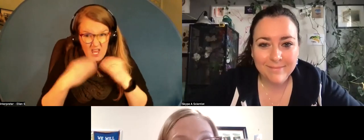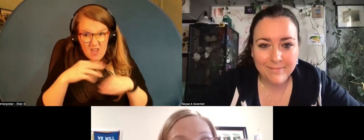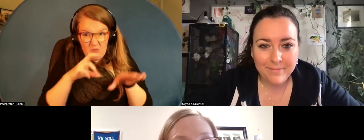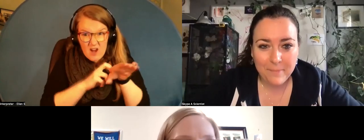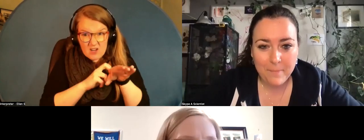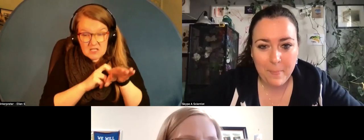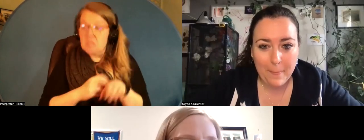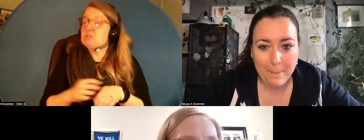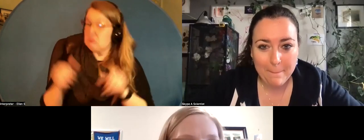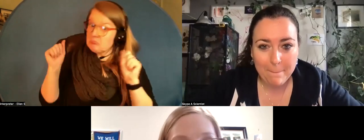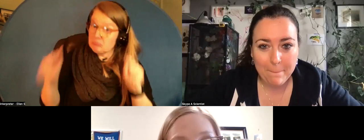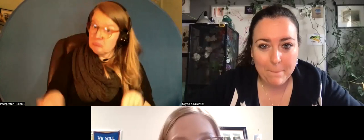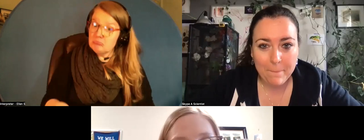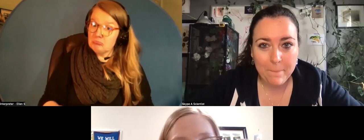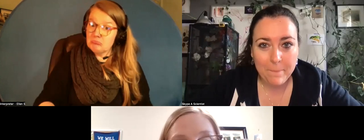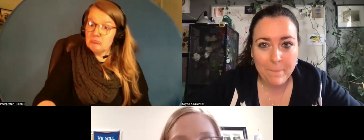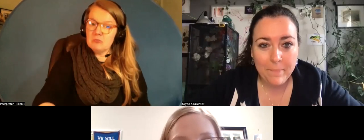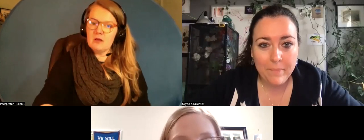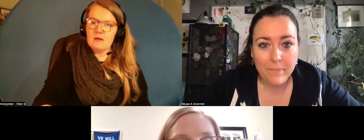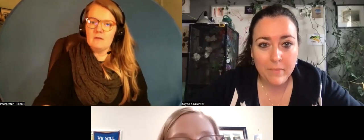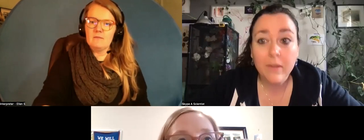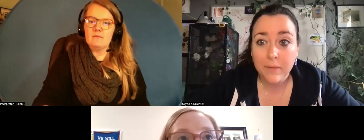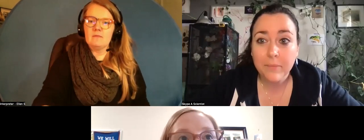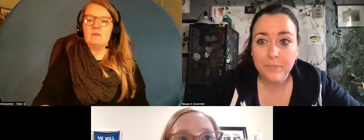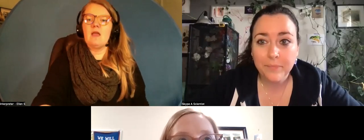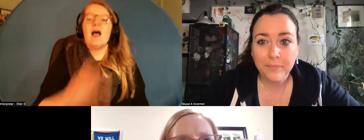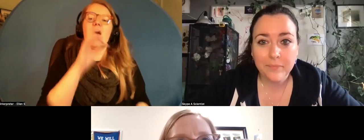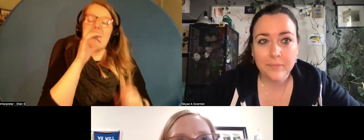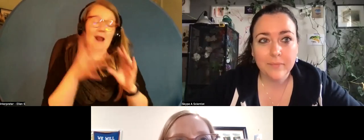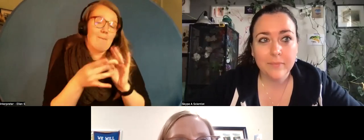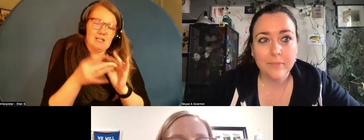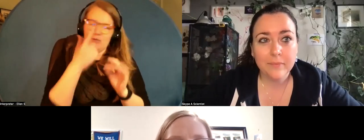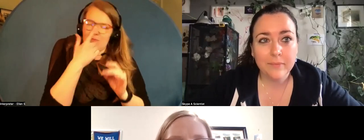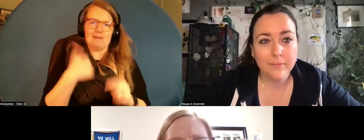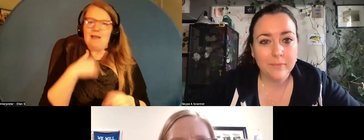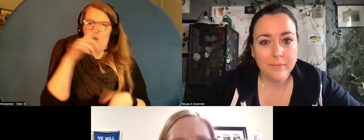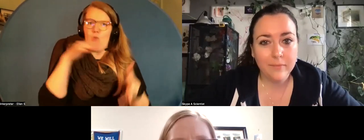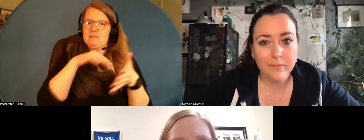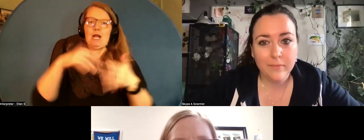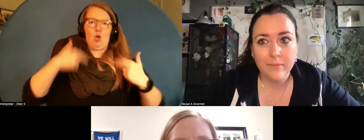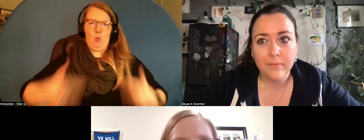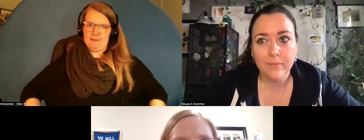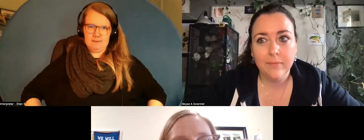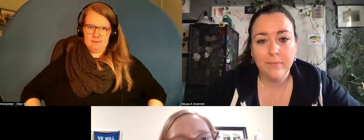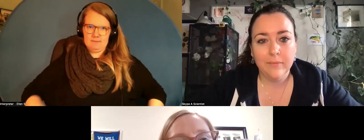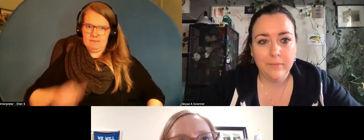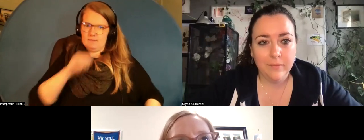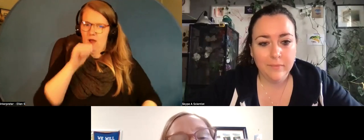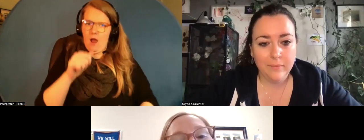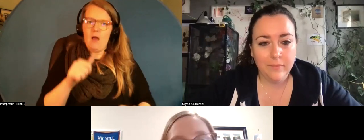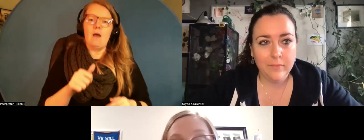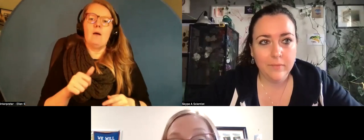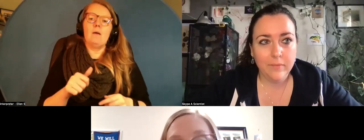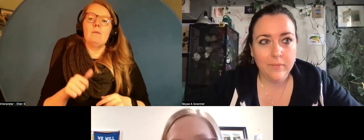So humans, I didn't mention it because I don't work on human parasites, but humans are known to have, let me